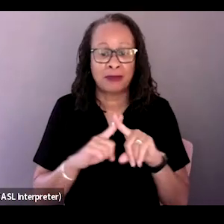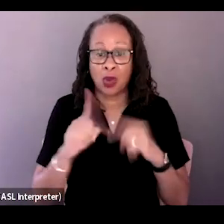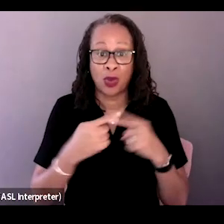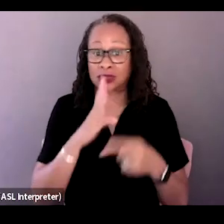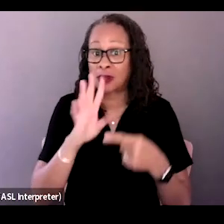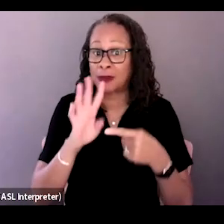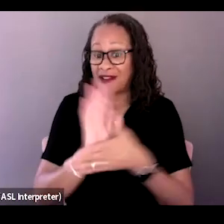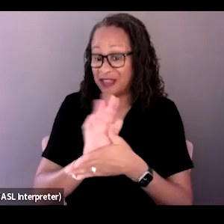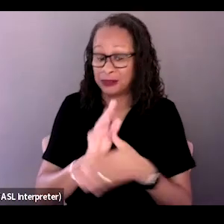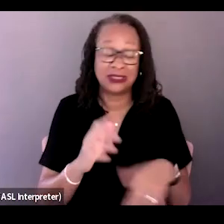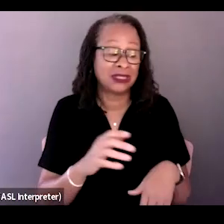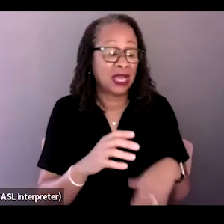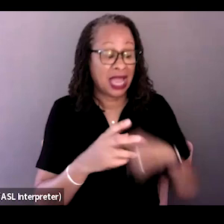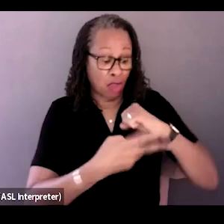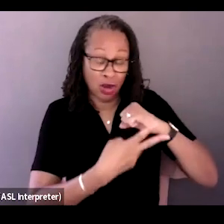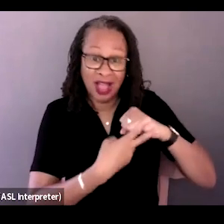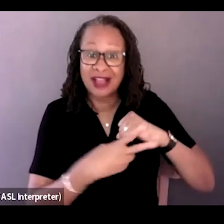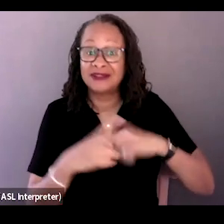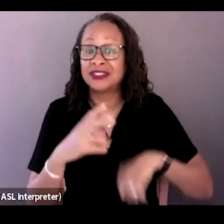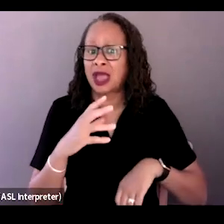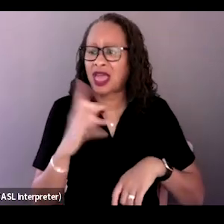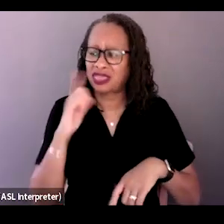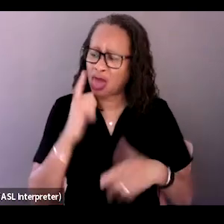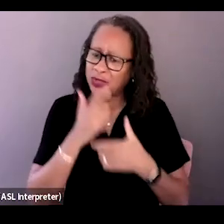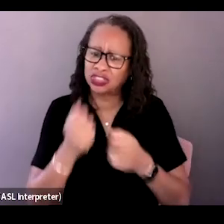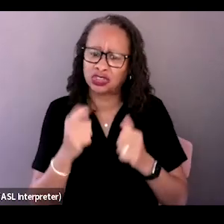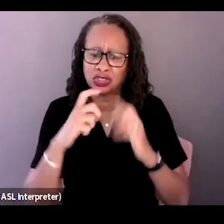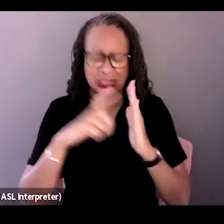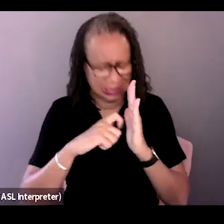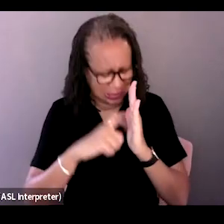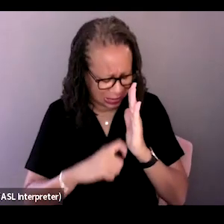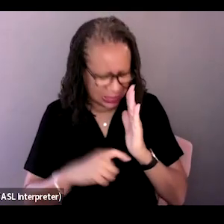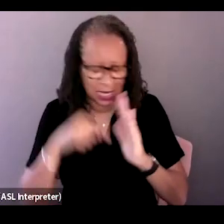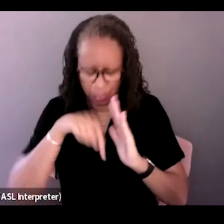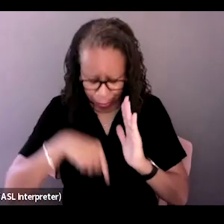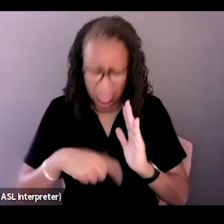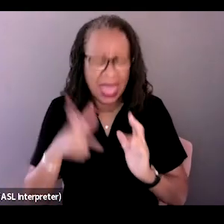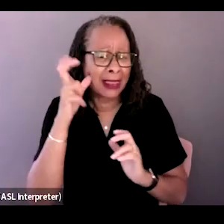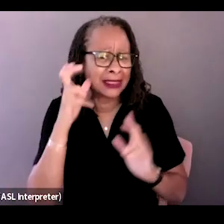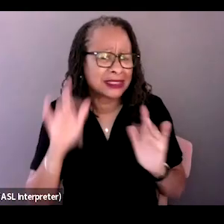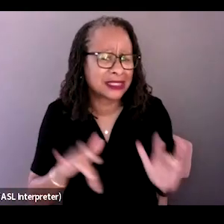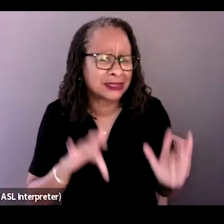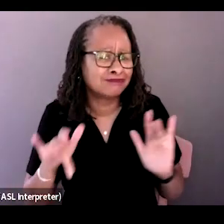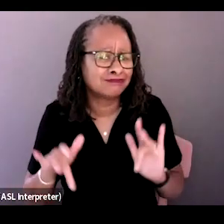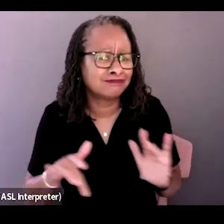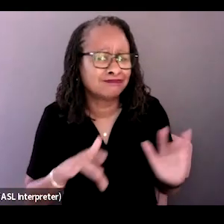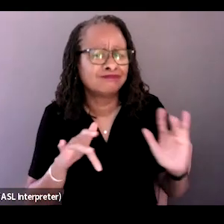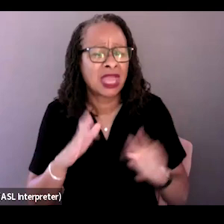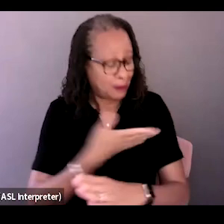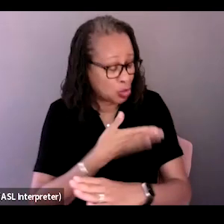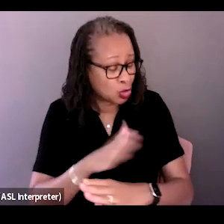and other archives, I thought it was interesting sort of, you know, digging and listening very carefully. You know, music had such